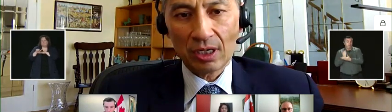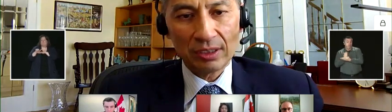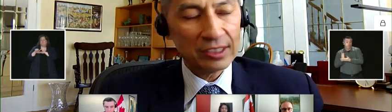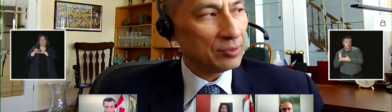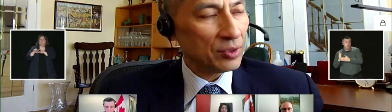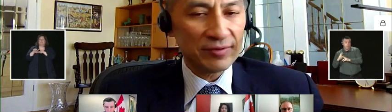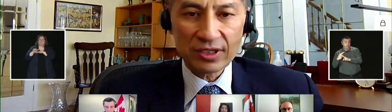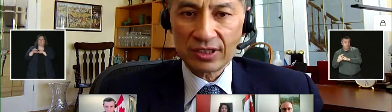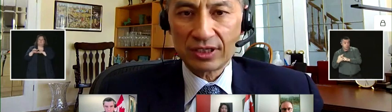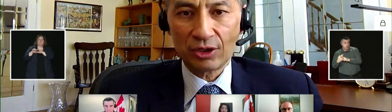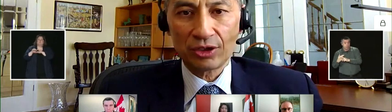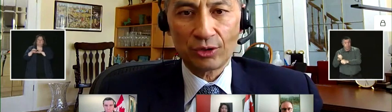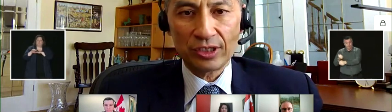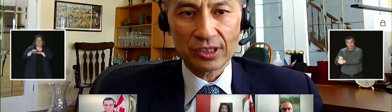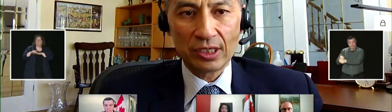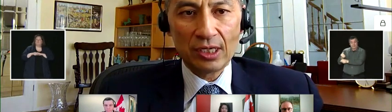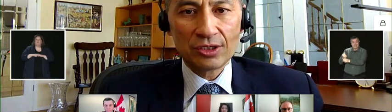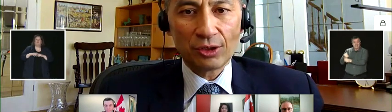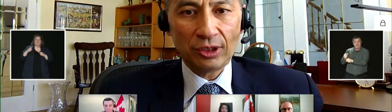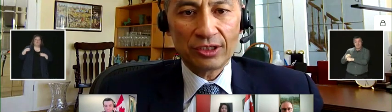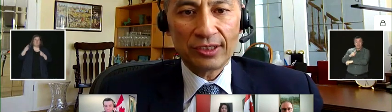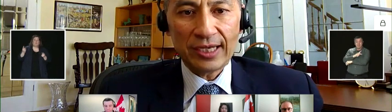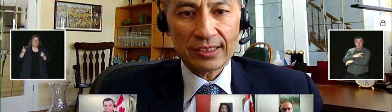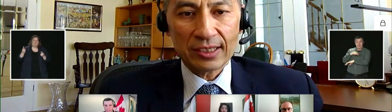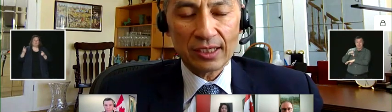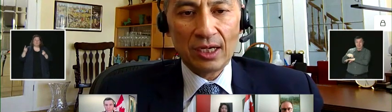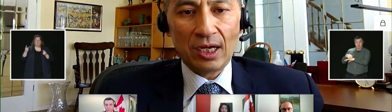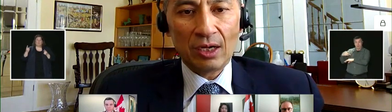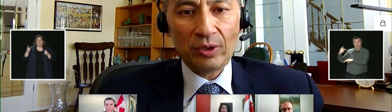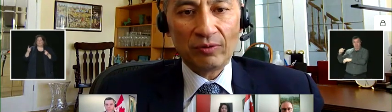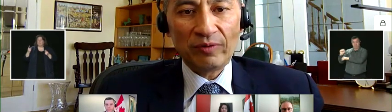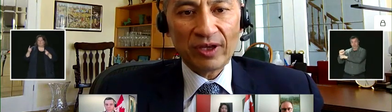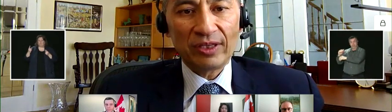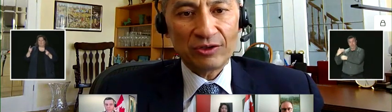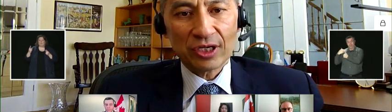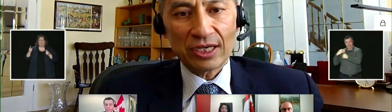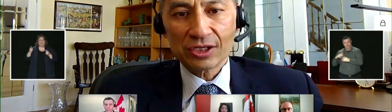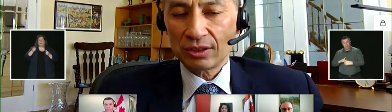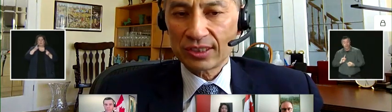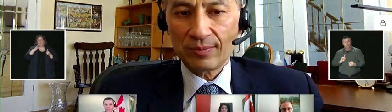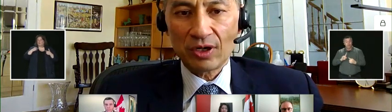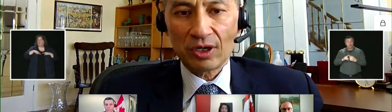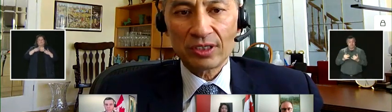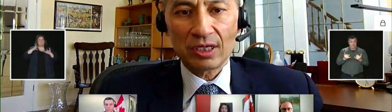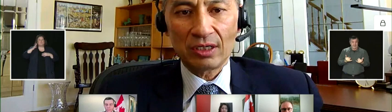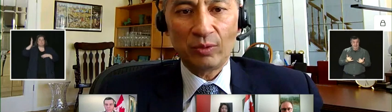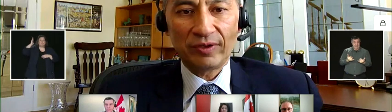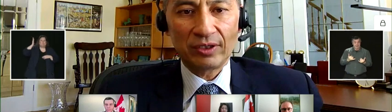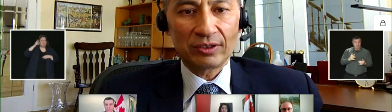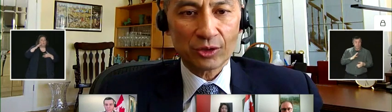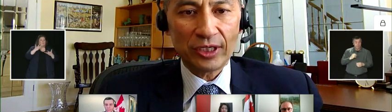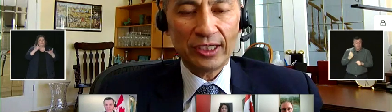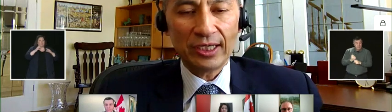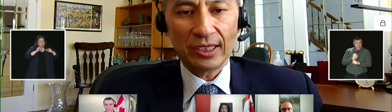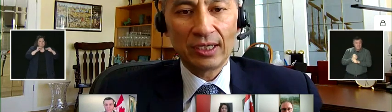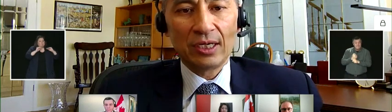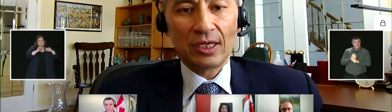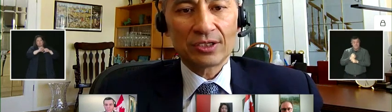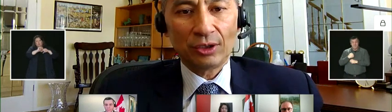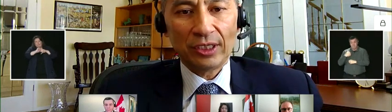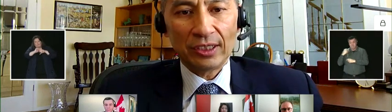our colleagues in the provinces and territories. Certainly to date, we've done the educational seminars, we've done the